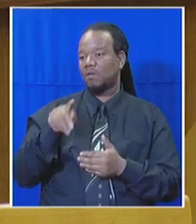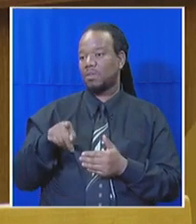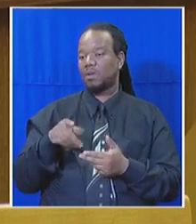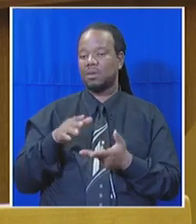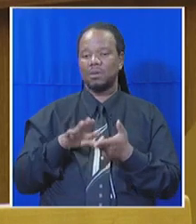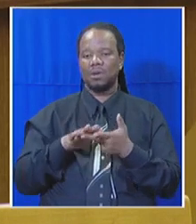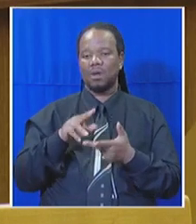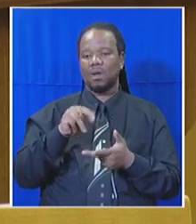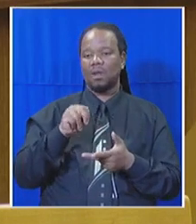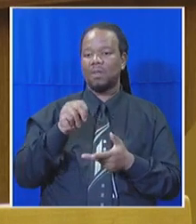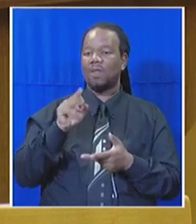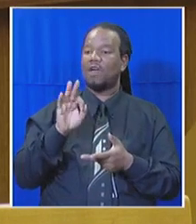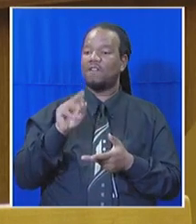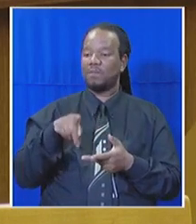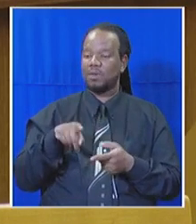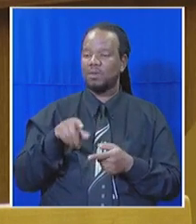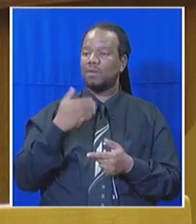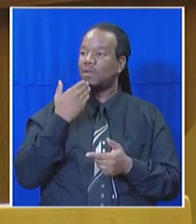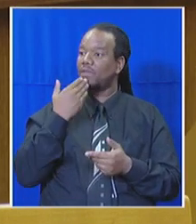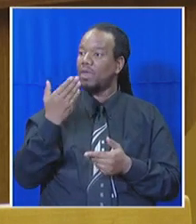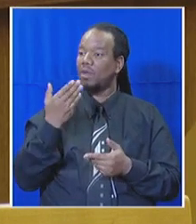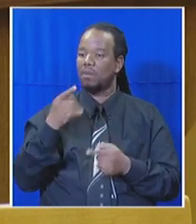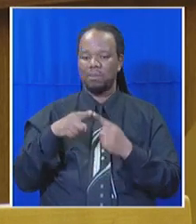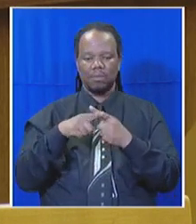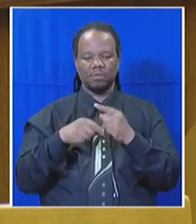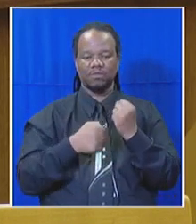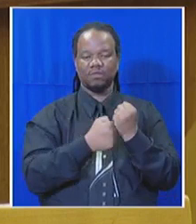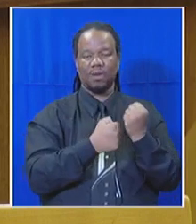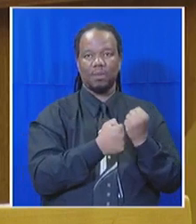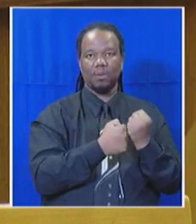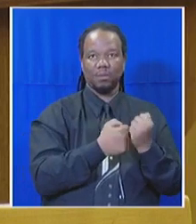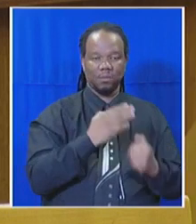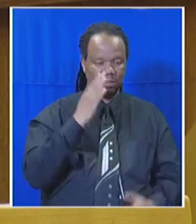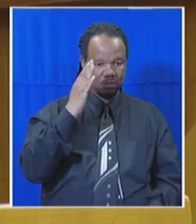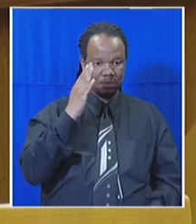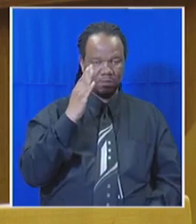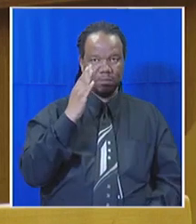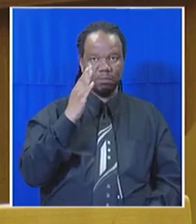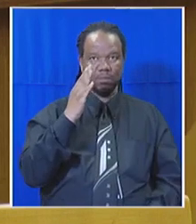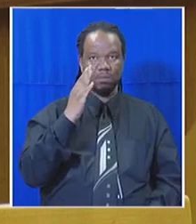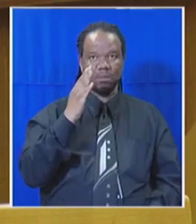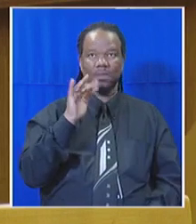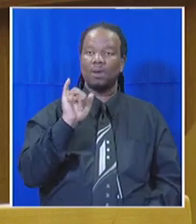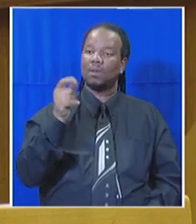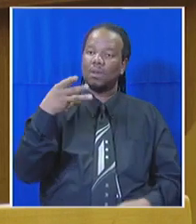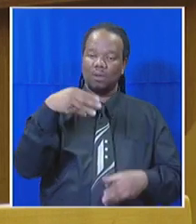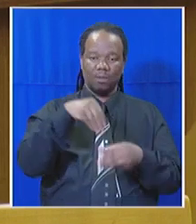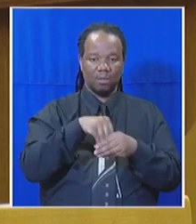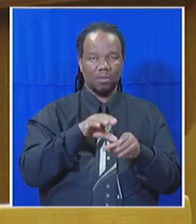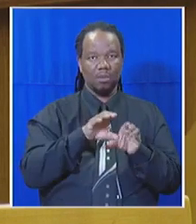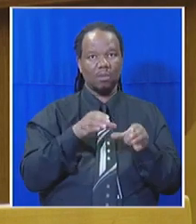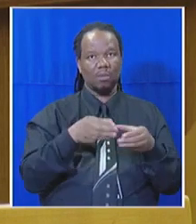NFP for their positive support, despite the fact that they are not always in the committee. On a point of